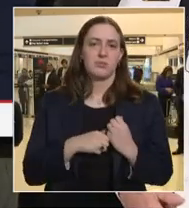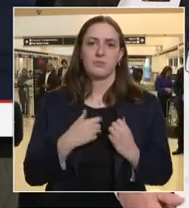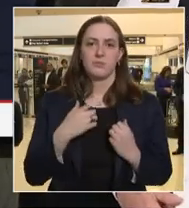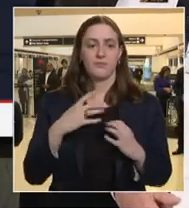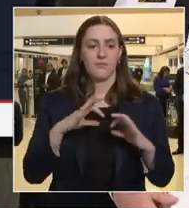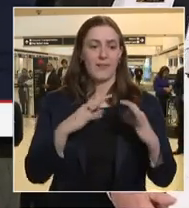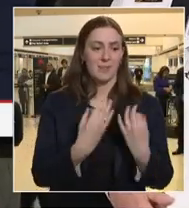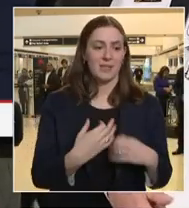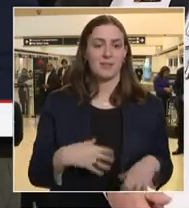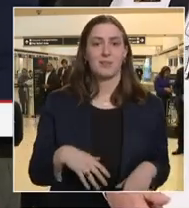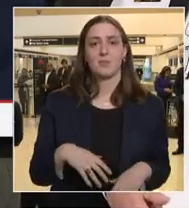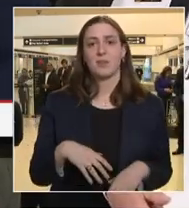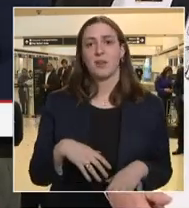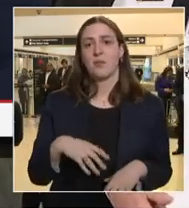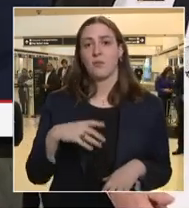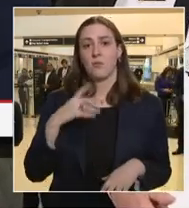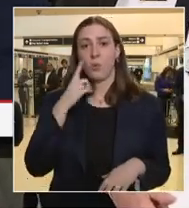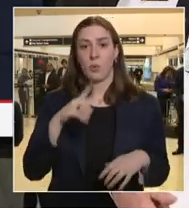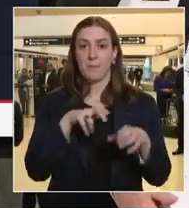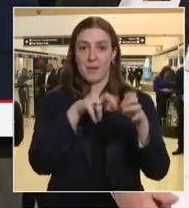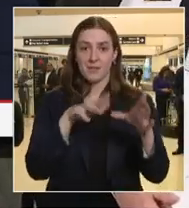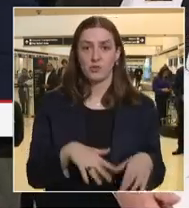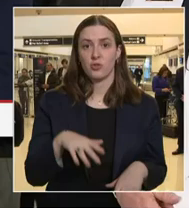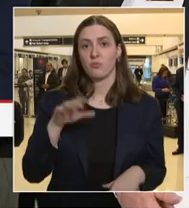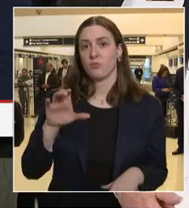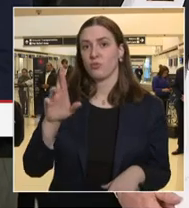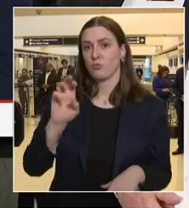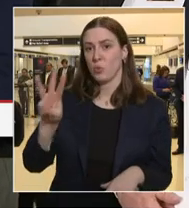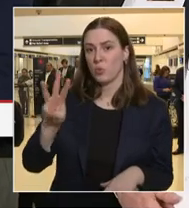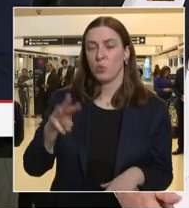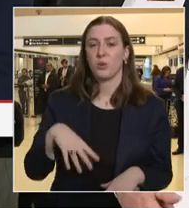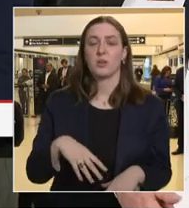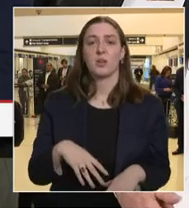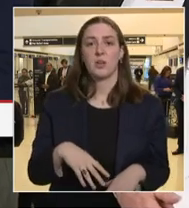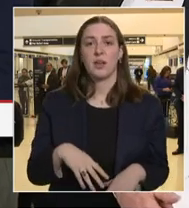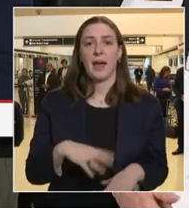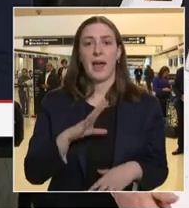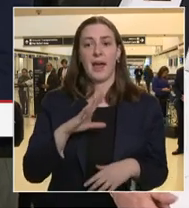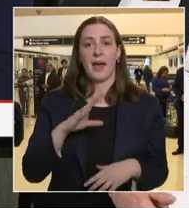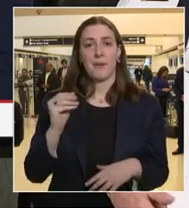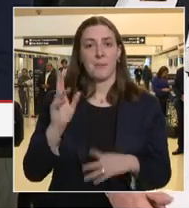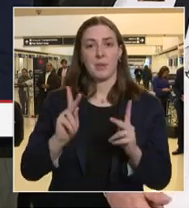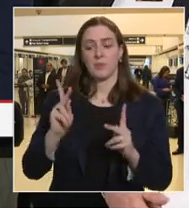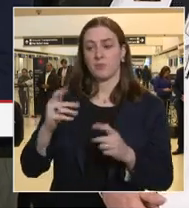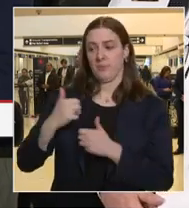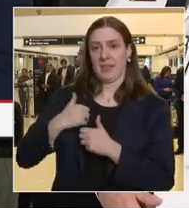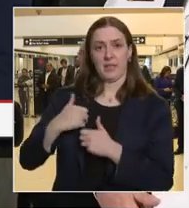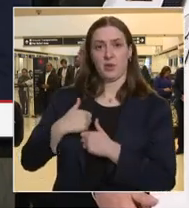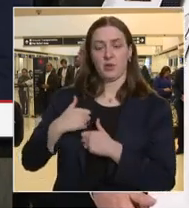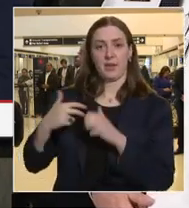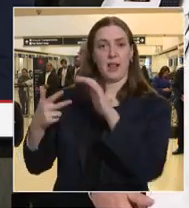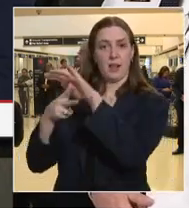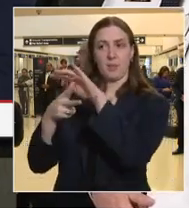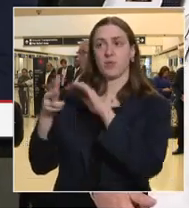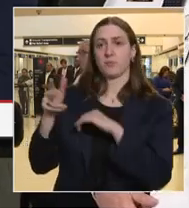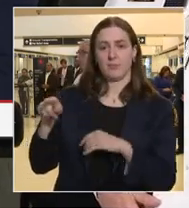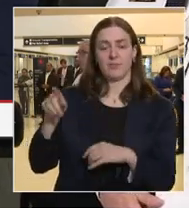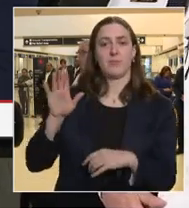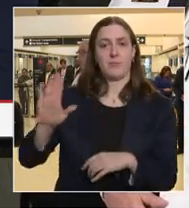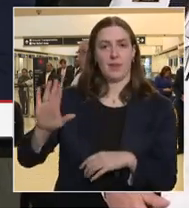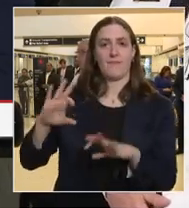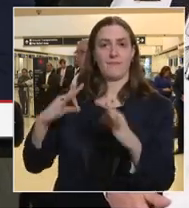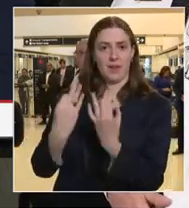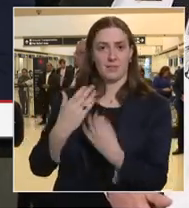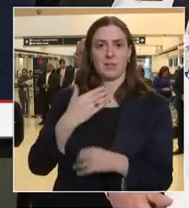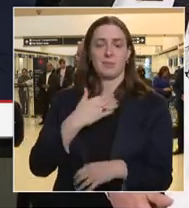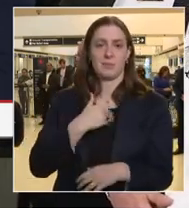members, and also for those that were on the military aircraft. Our focus right now is doing everything